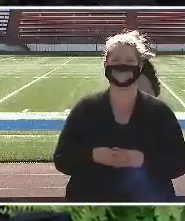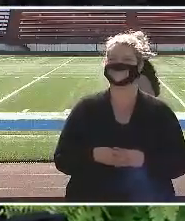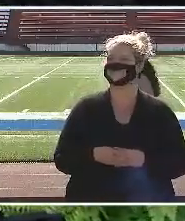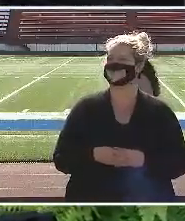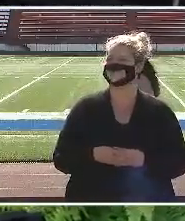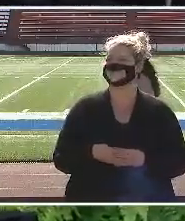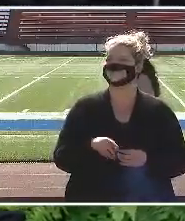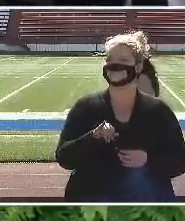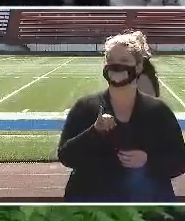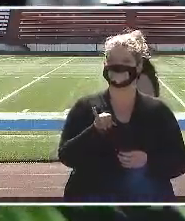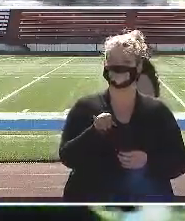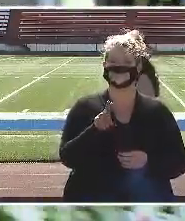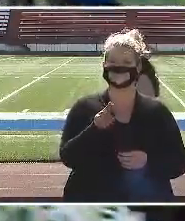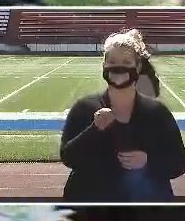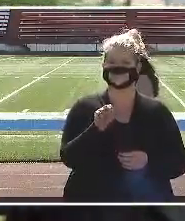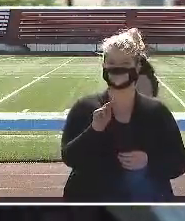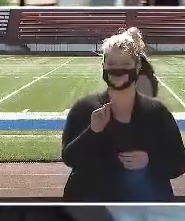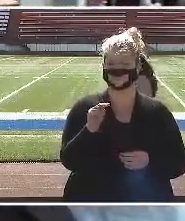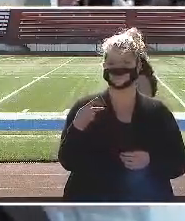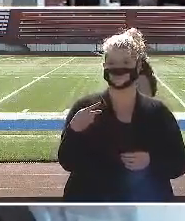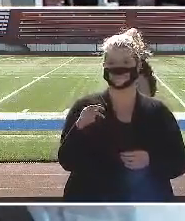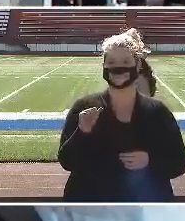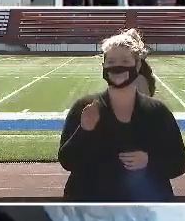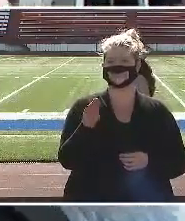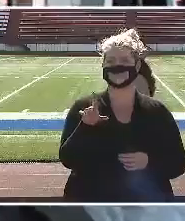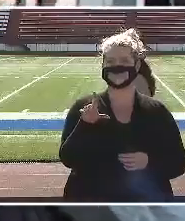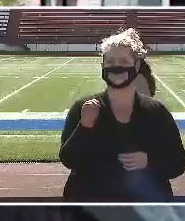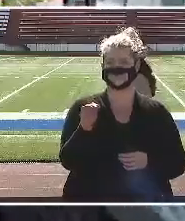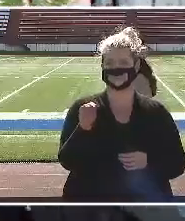Juan Pablo Reyes Garcia.